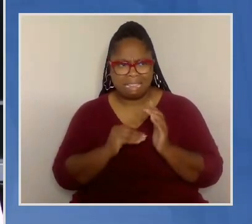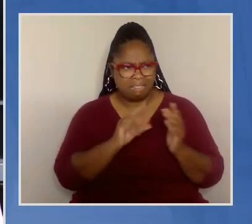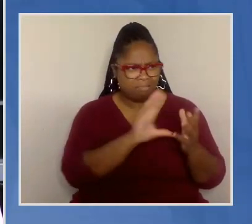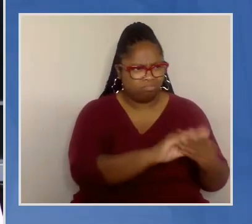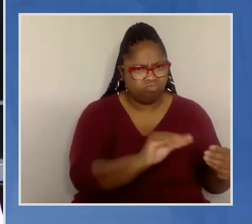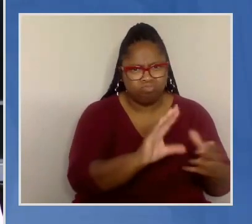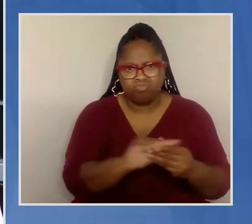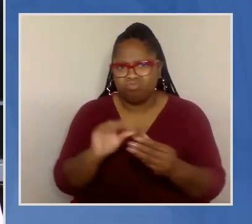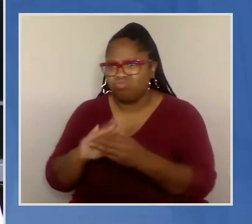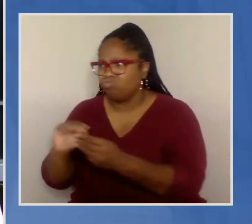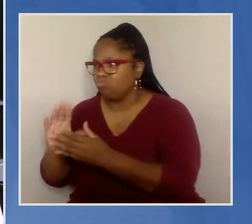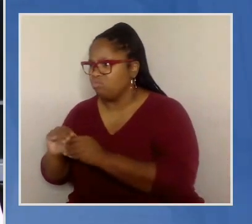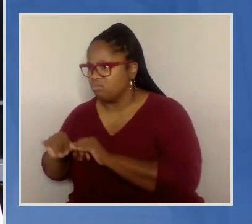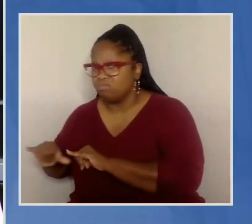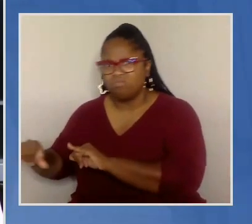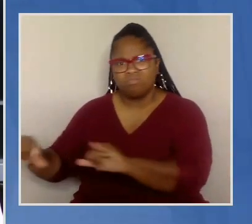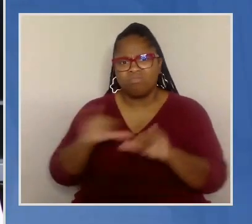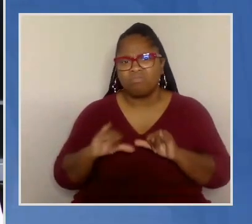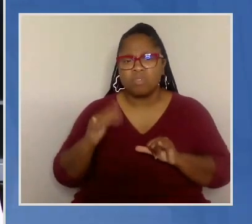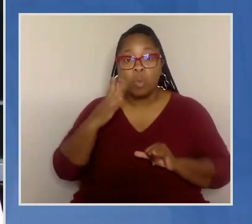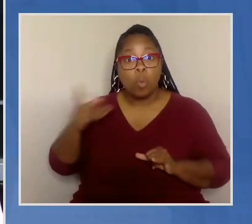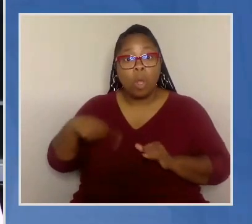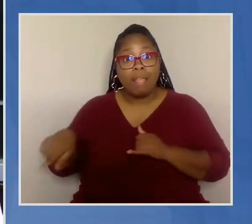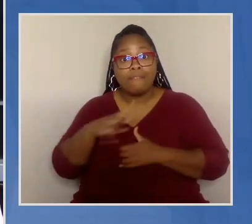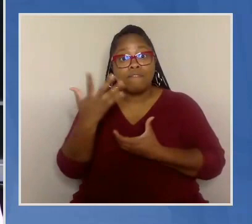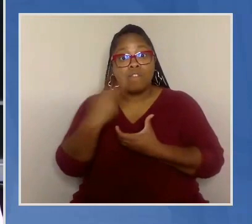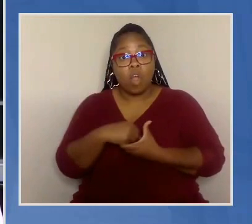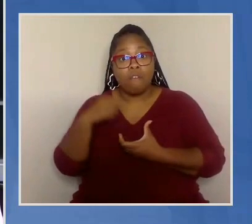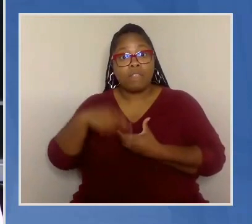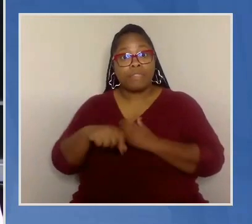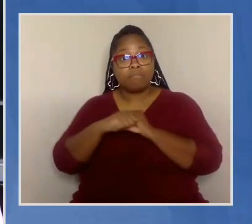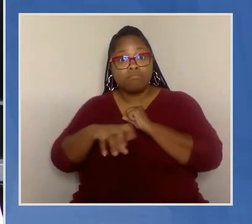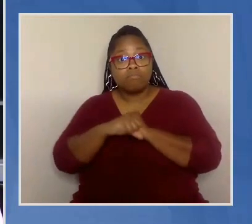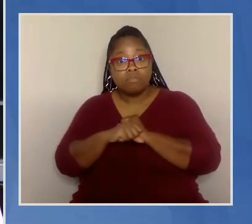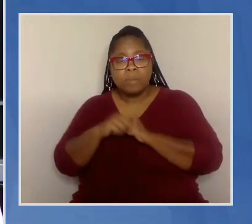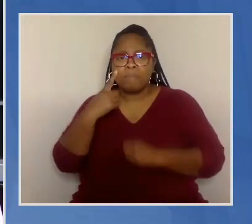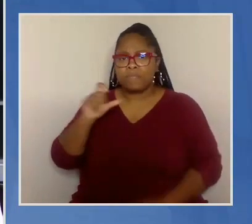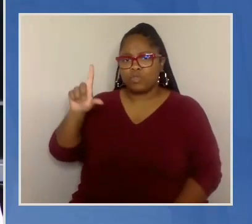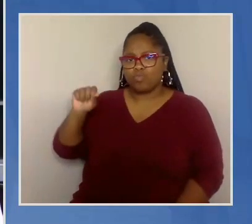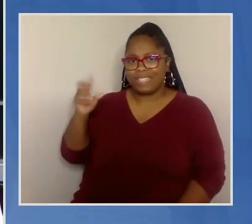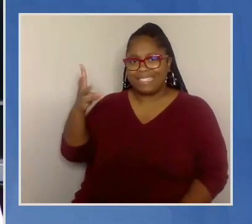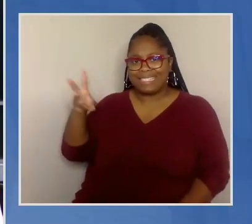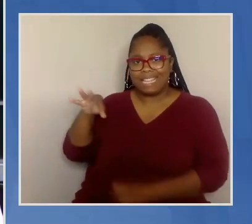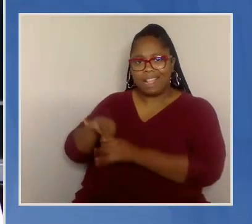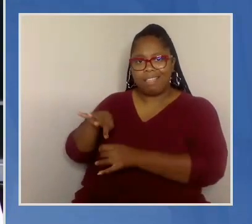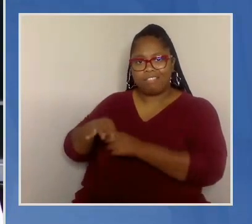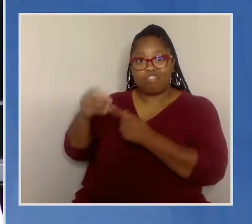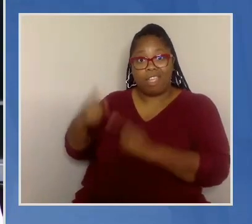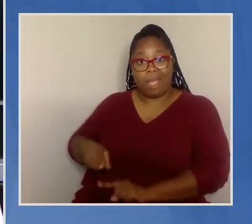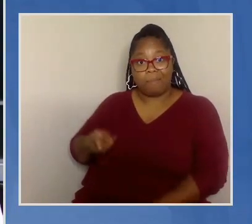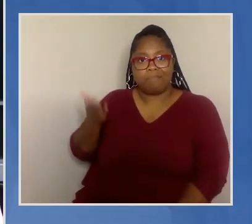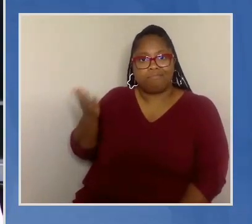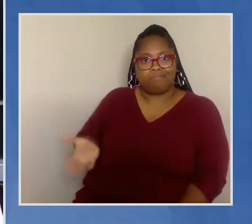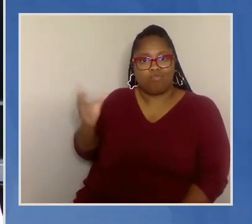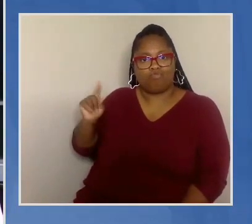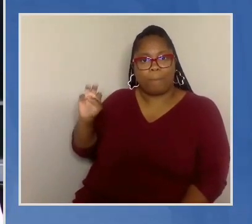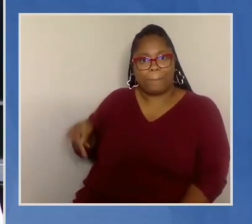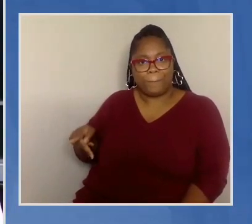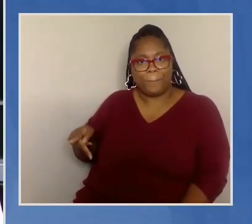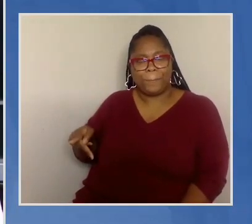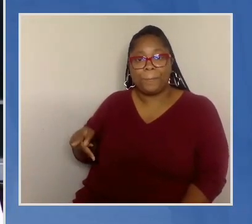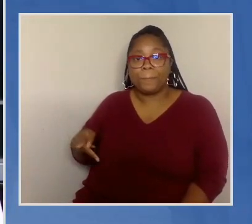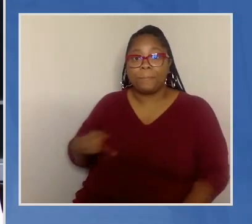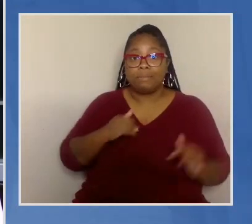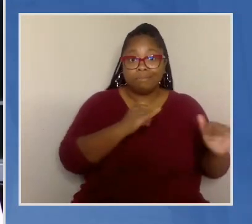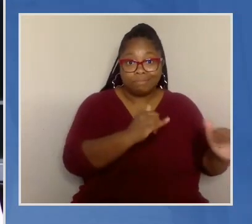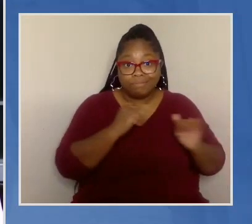from everybody is that they got involved in this campaign because of the 2016 election. And like